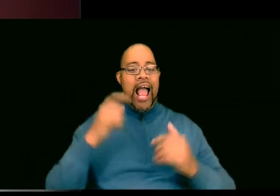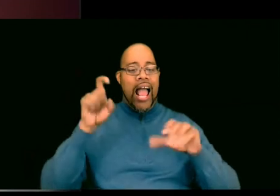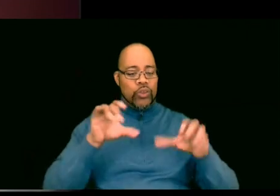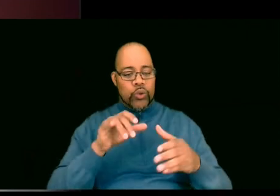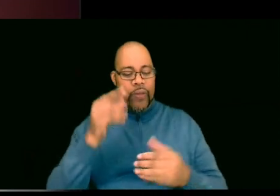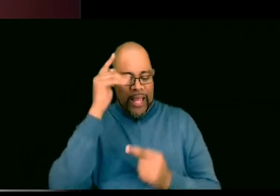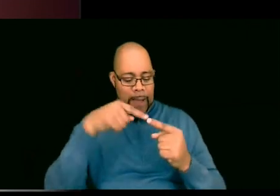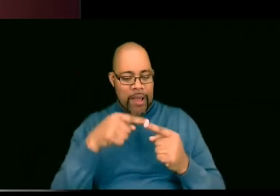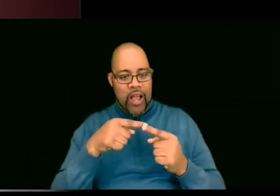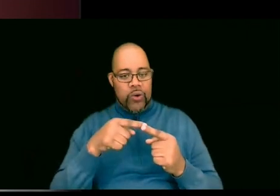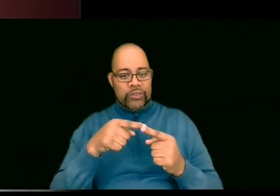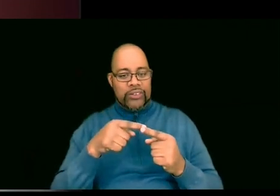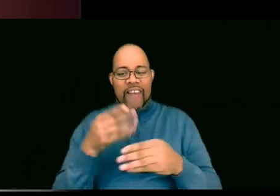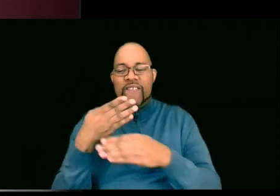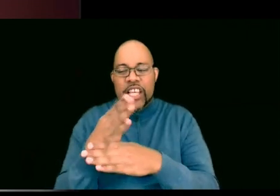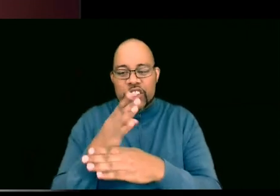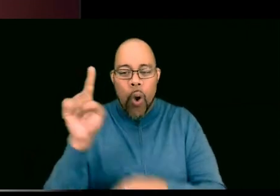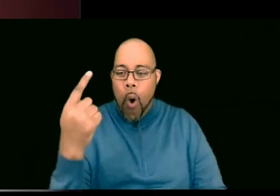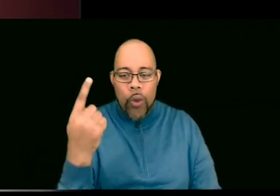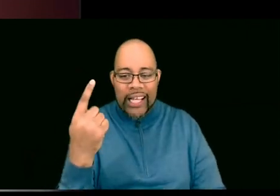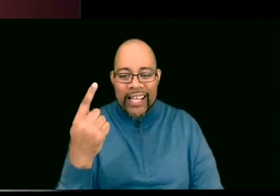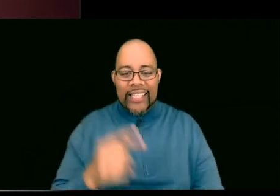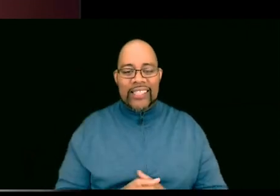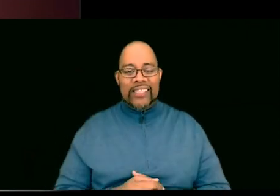all I had to do was think about fish